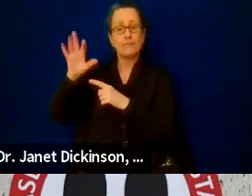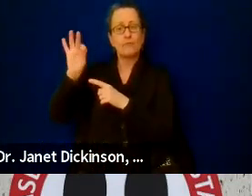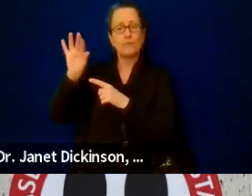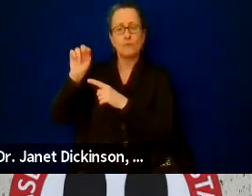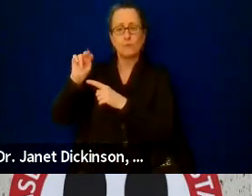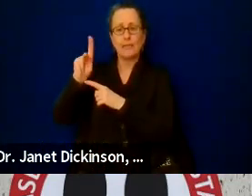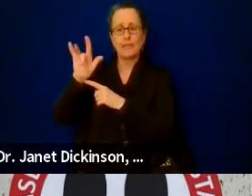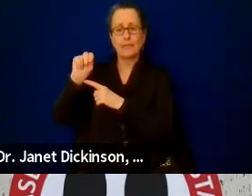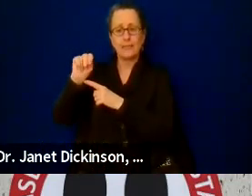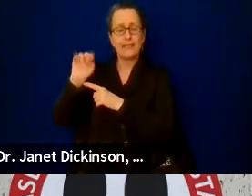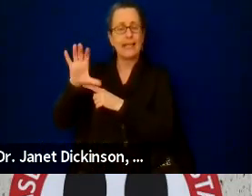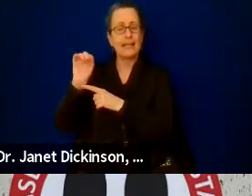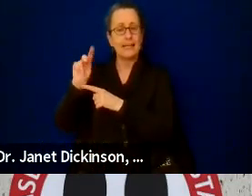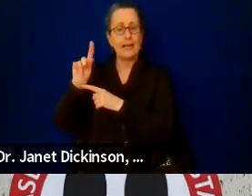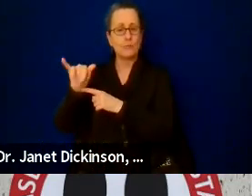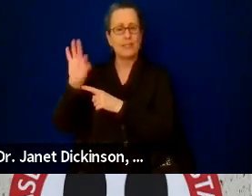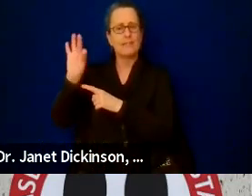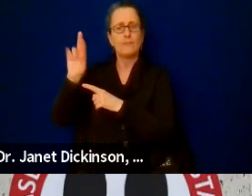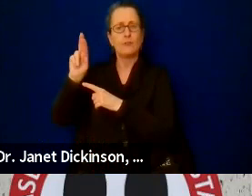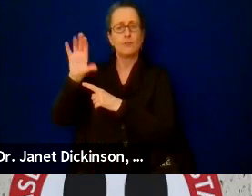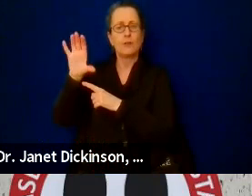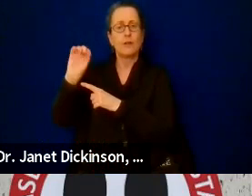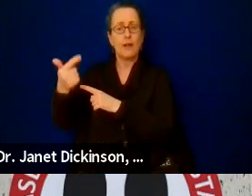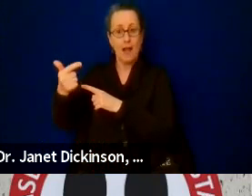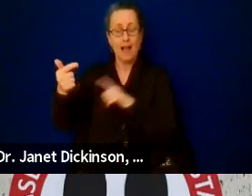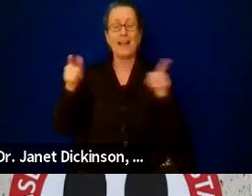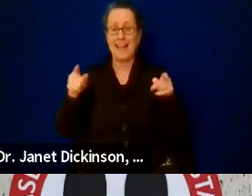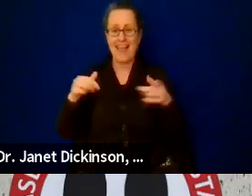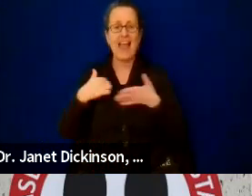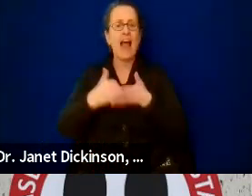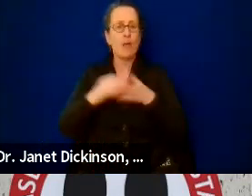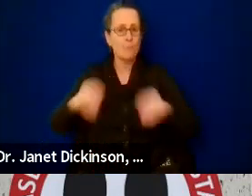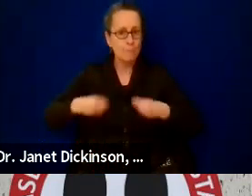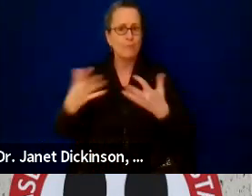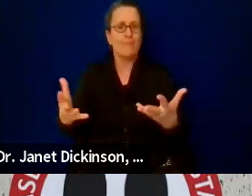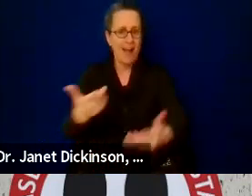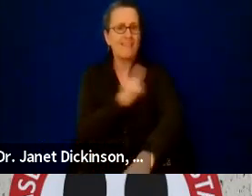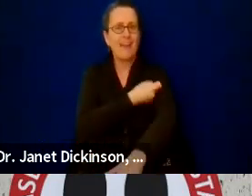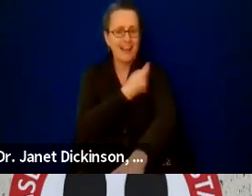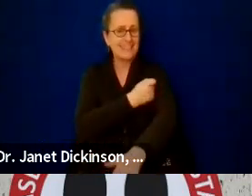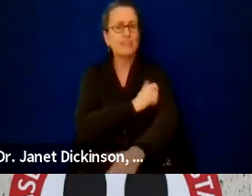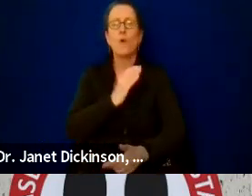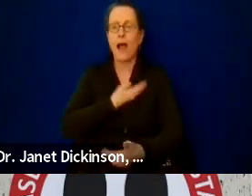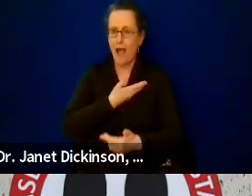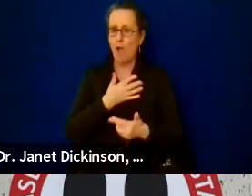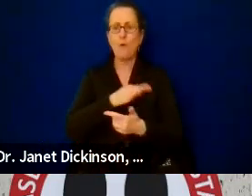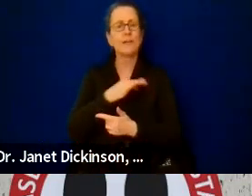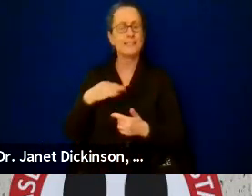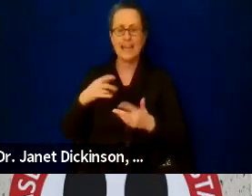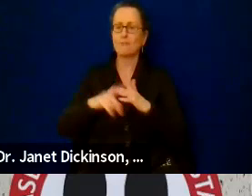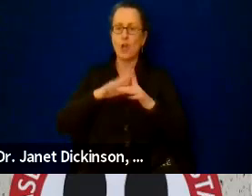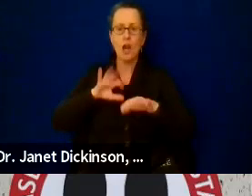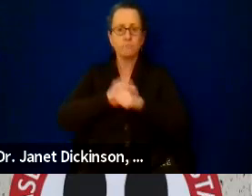to get access to vaccines. And so our staff are working through that process, getting their appointments and